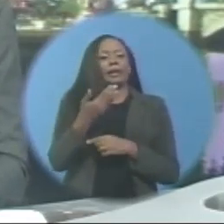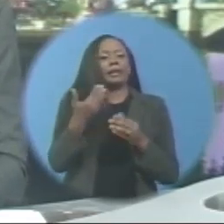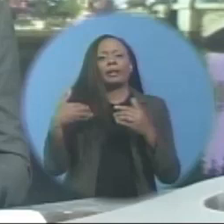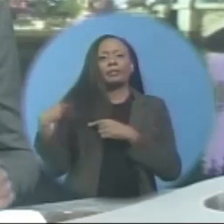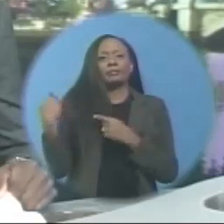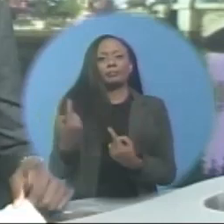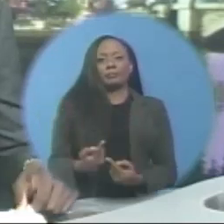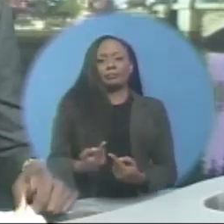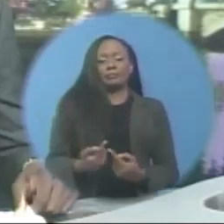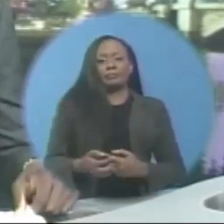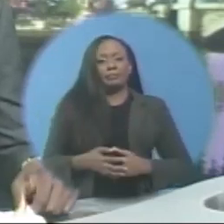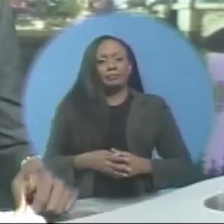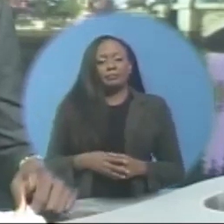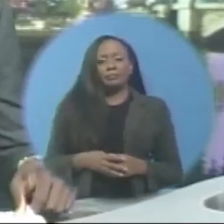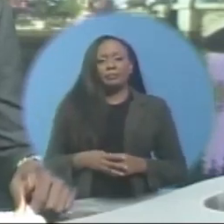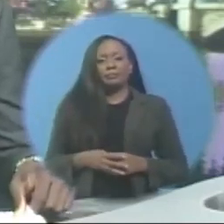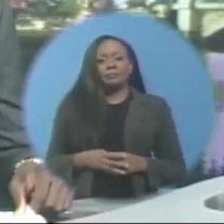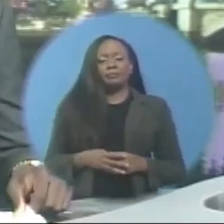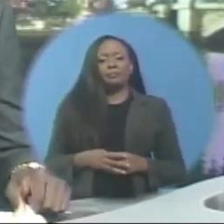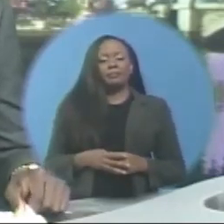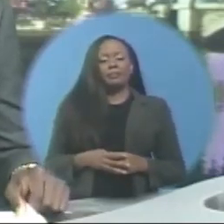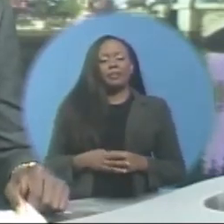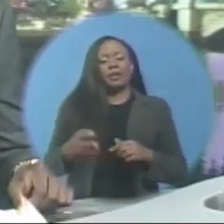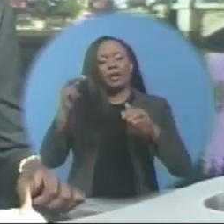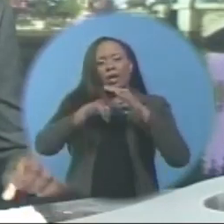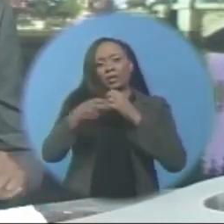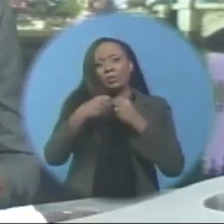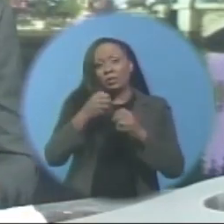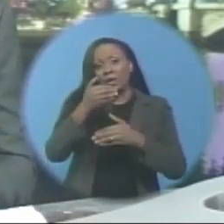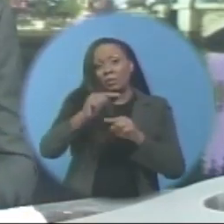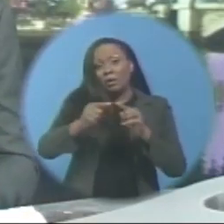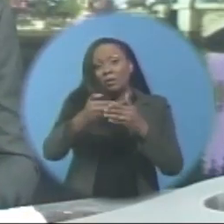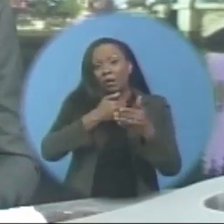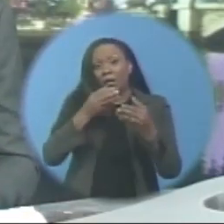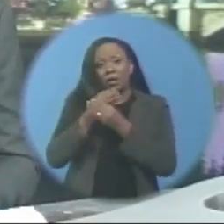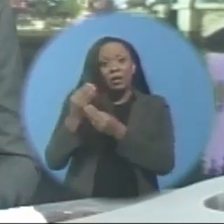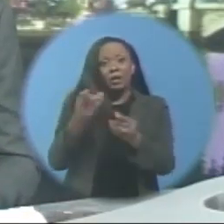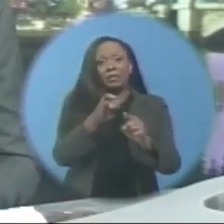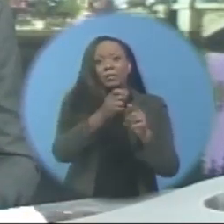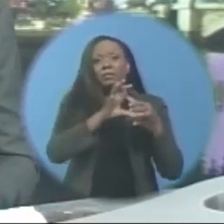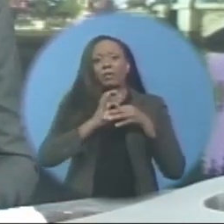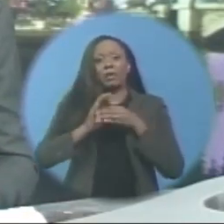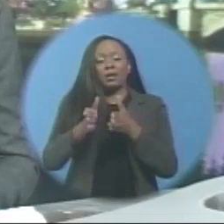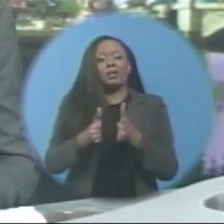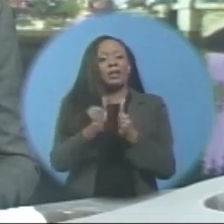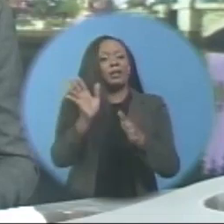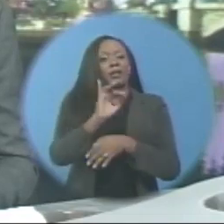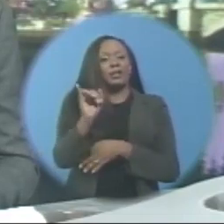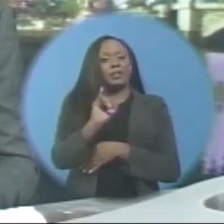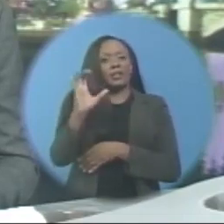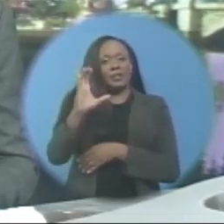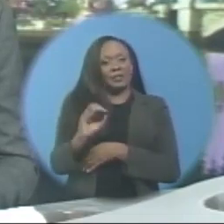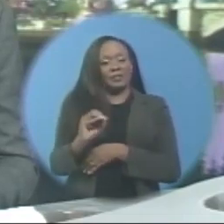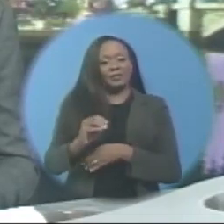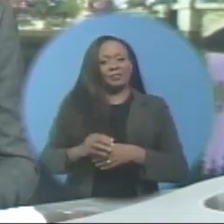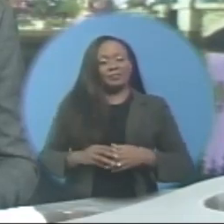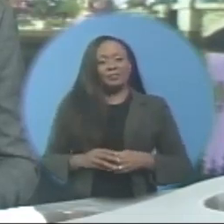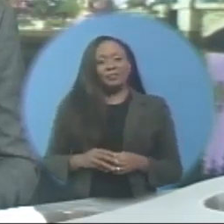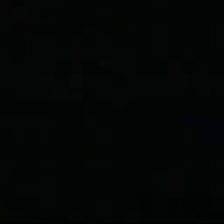before. A glimpse into the world of sports is just ahead, but before we get there, here's a tip from Cooperators General